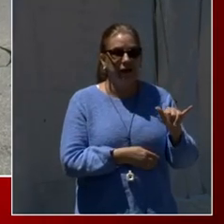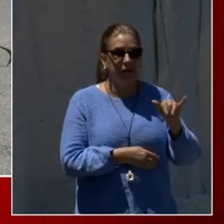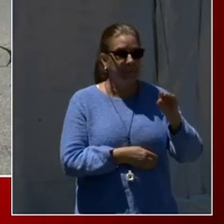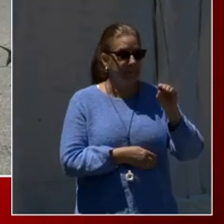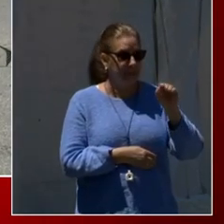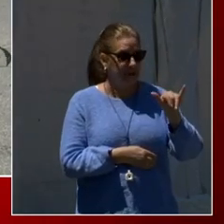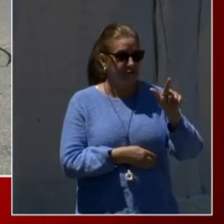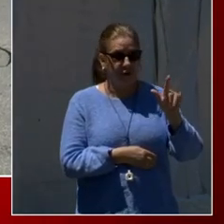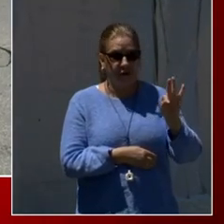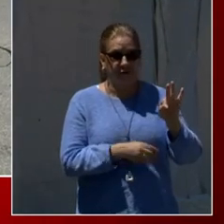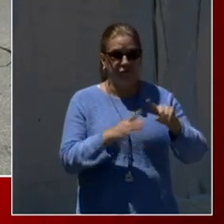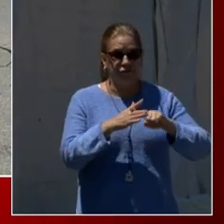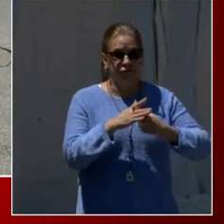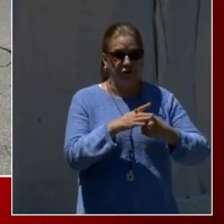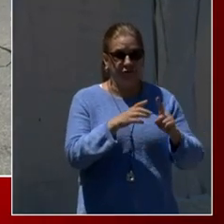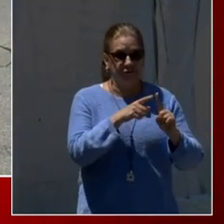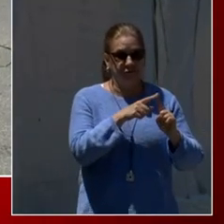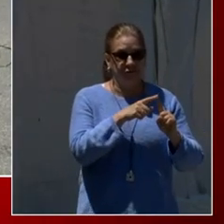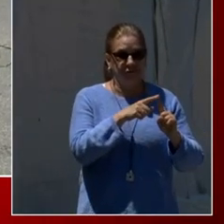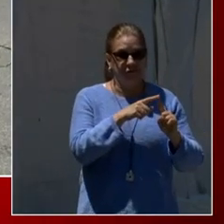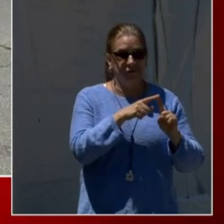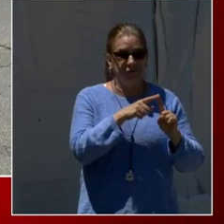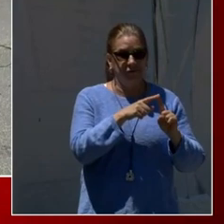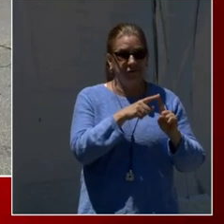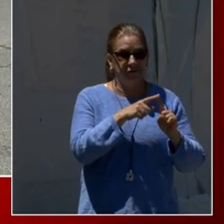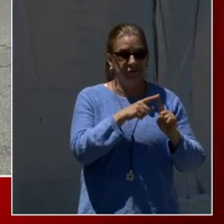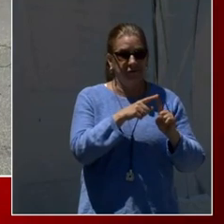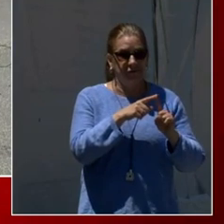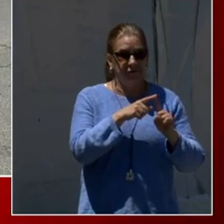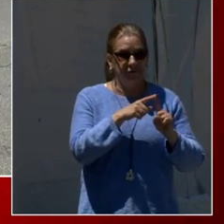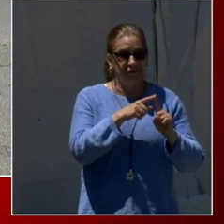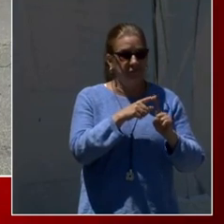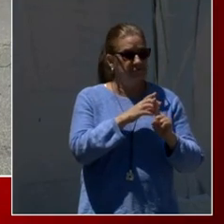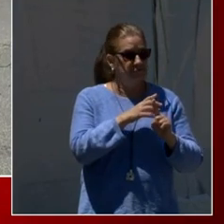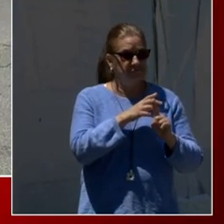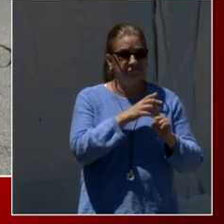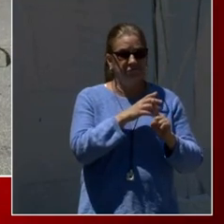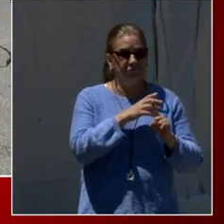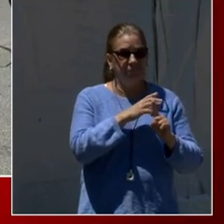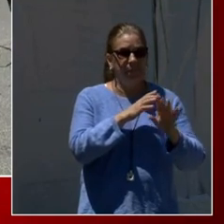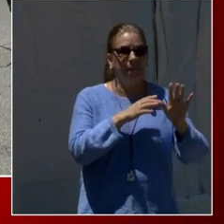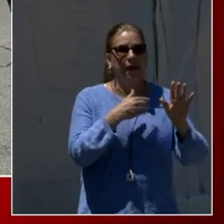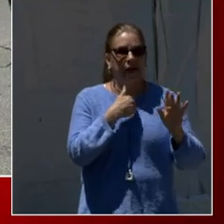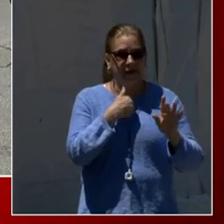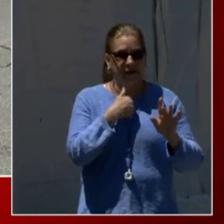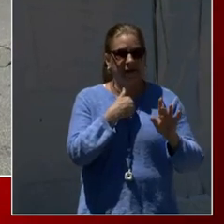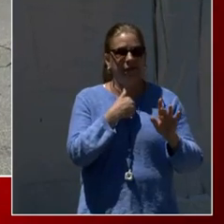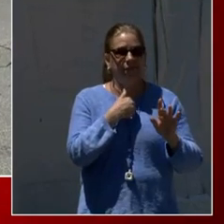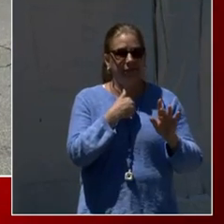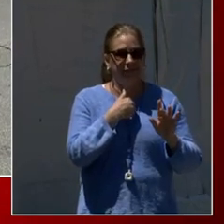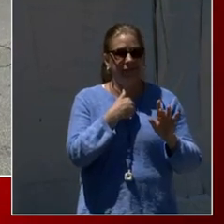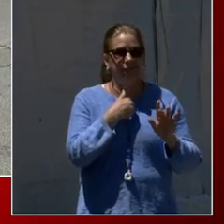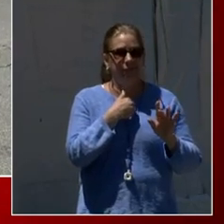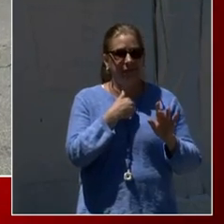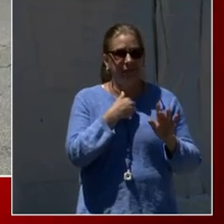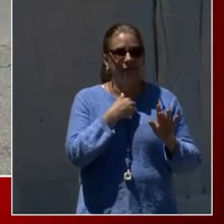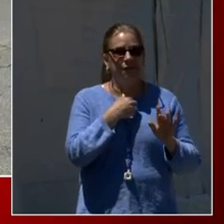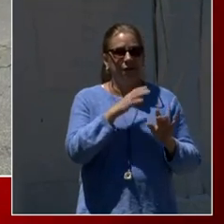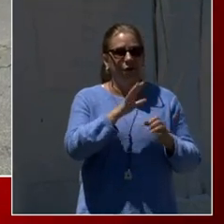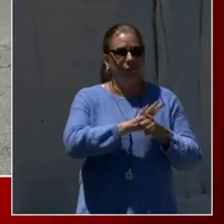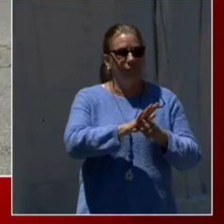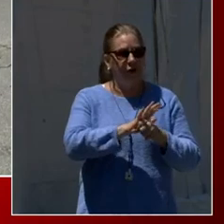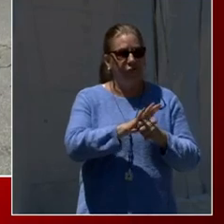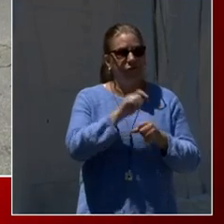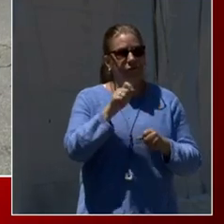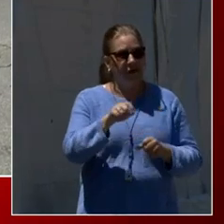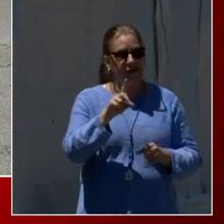17-day count that goes back. It's my understanding it's on the coronavirus.dc.gov website. Yeah. Somebody will